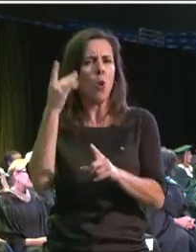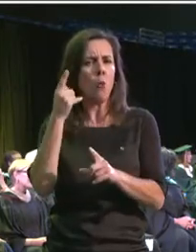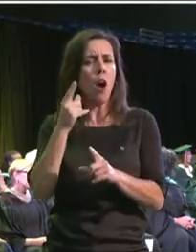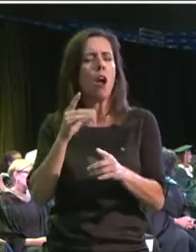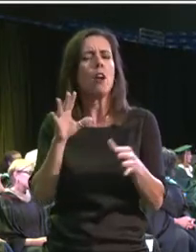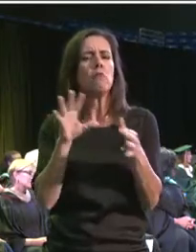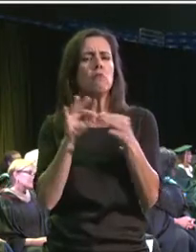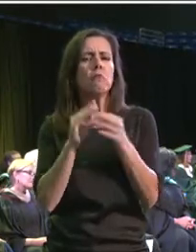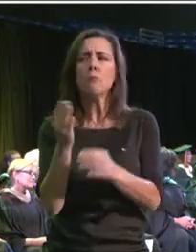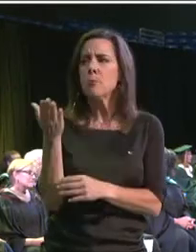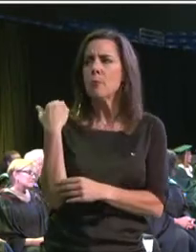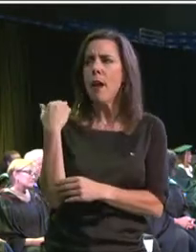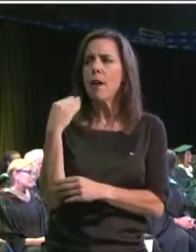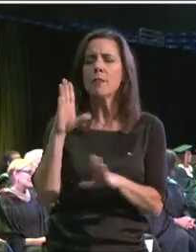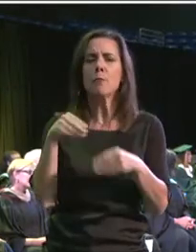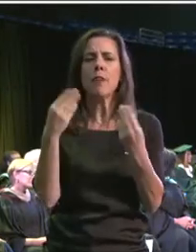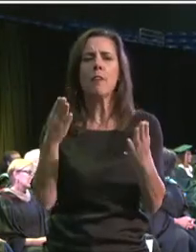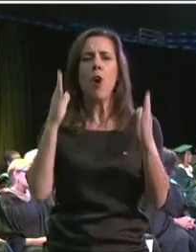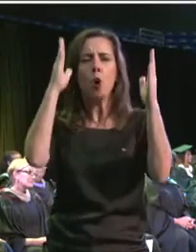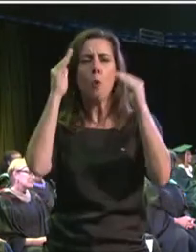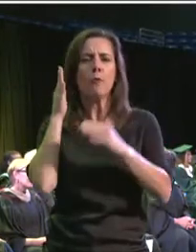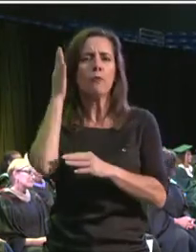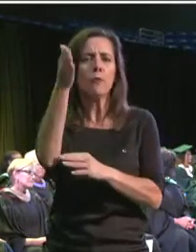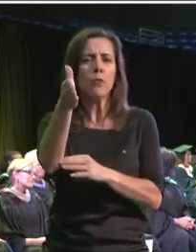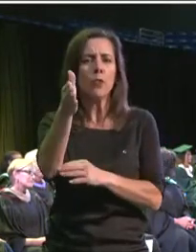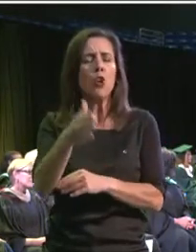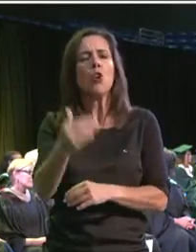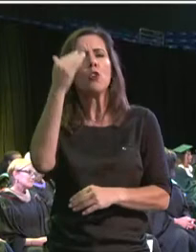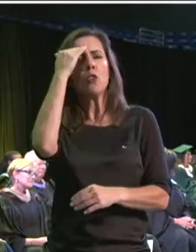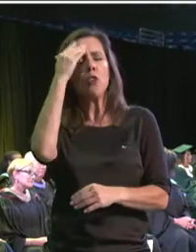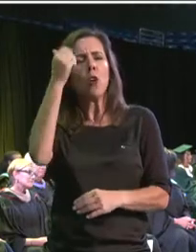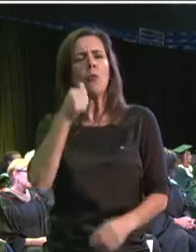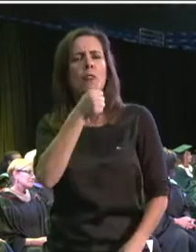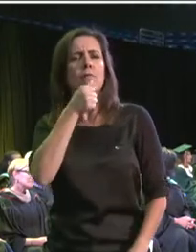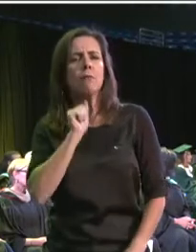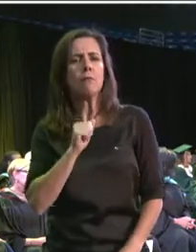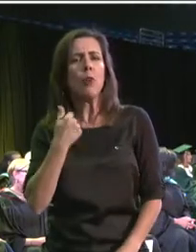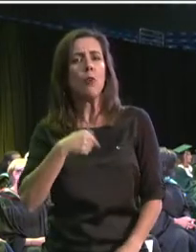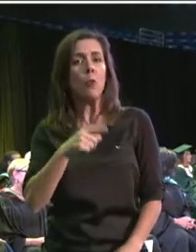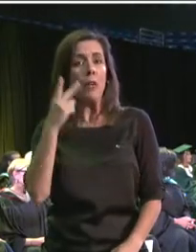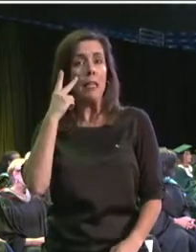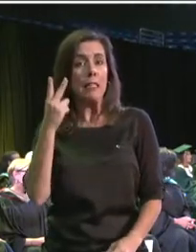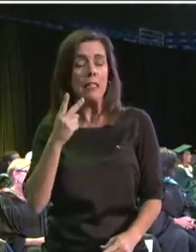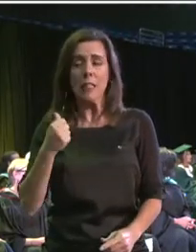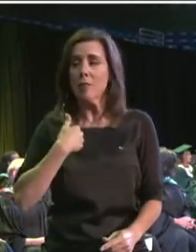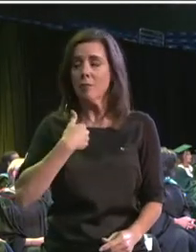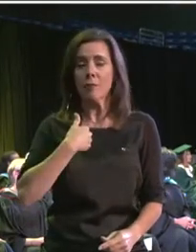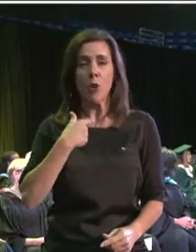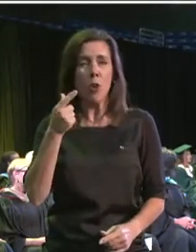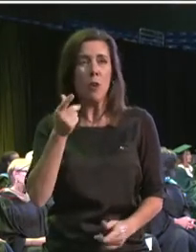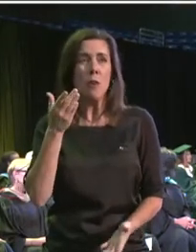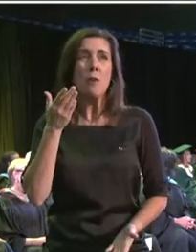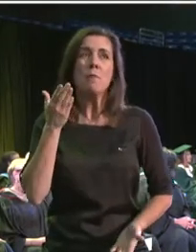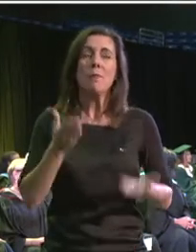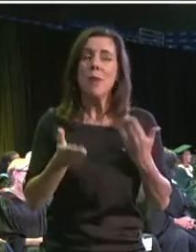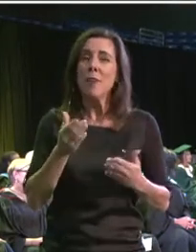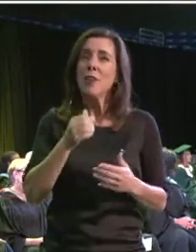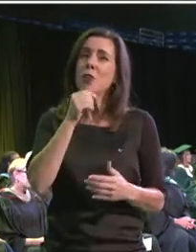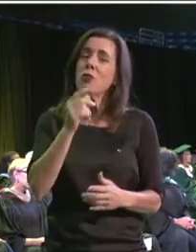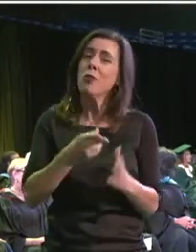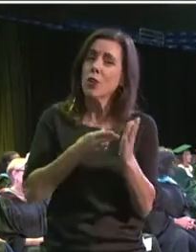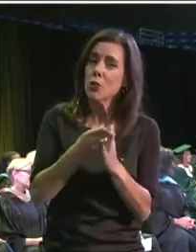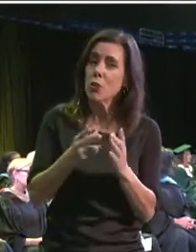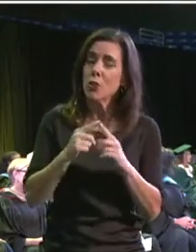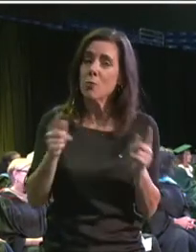and gives us hope for the future. You know, if you ask freshman year us if we could see ourselves here today, many of us would say we're unsure, but we endured and we